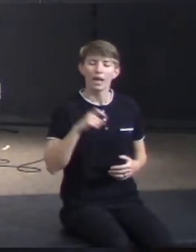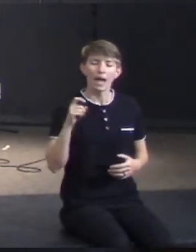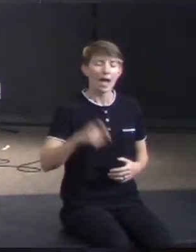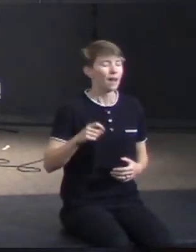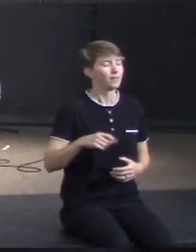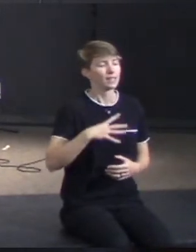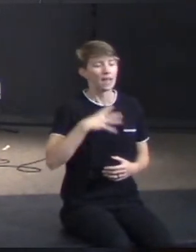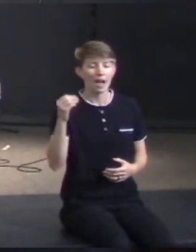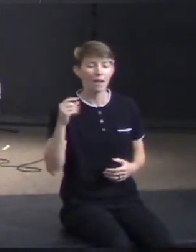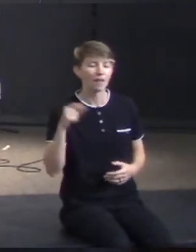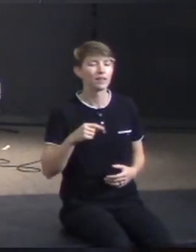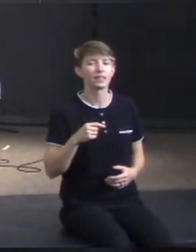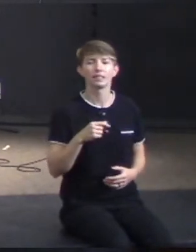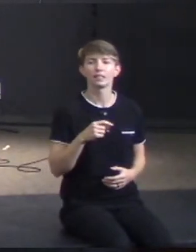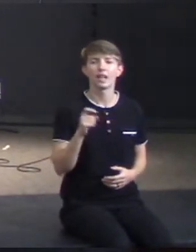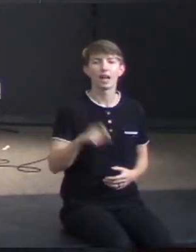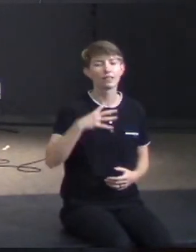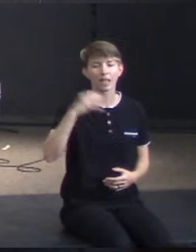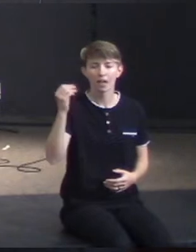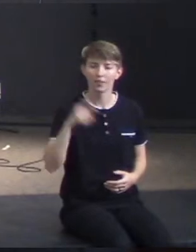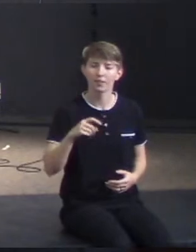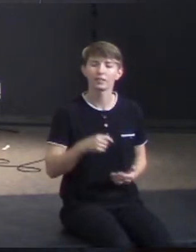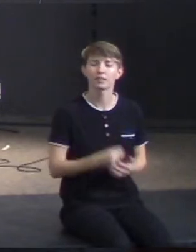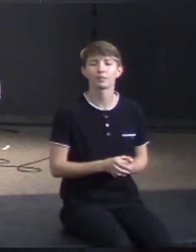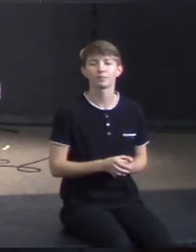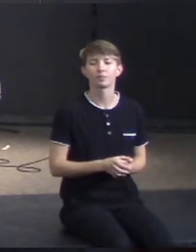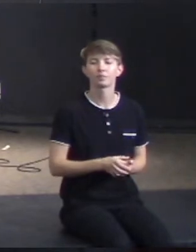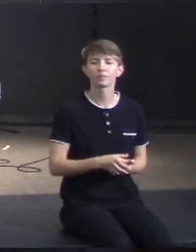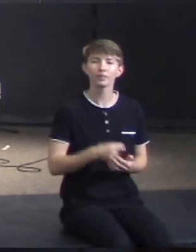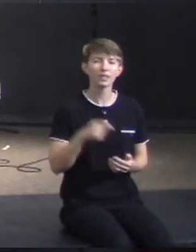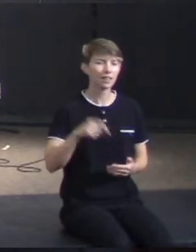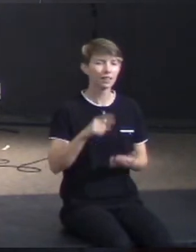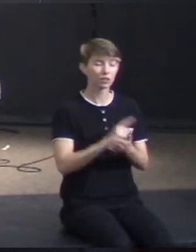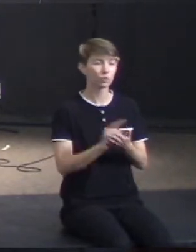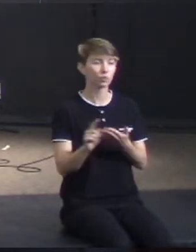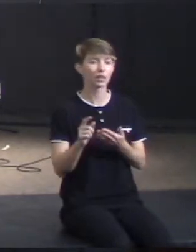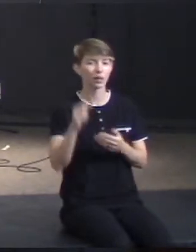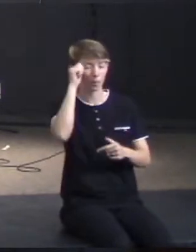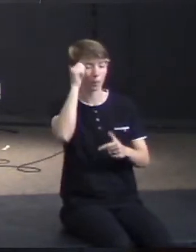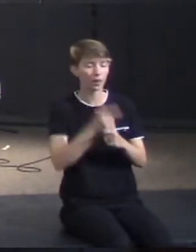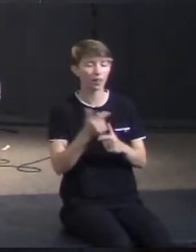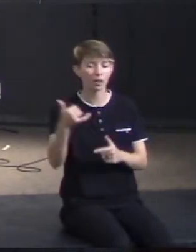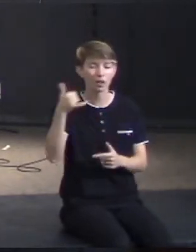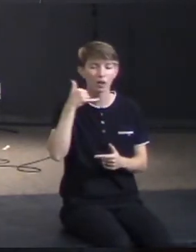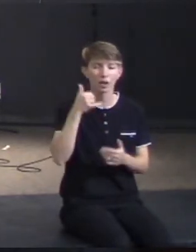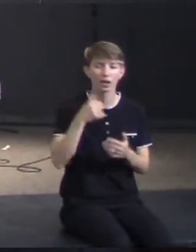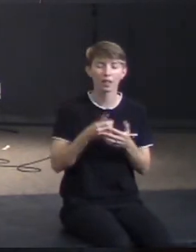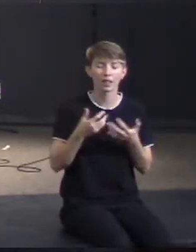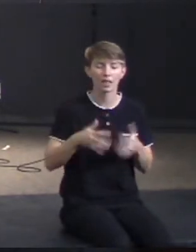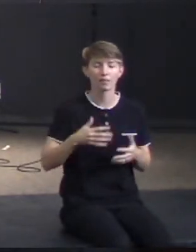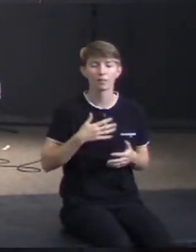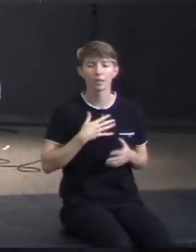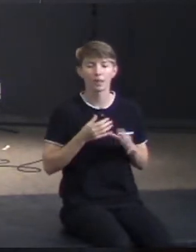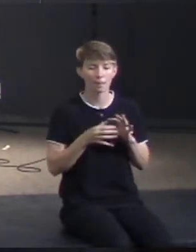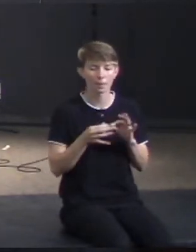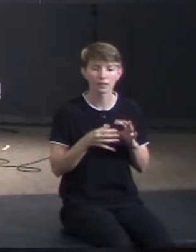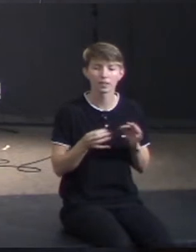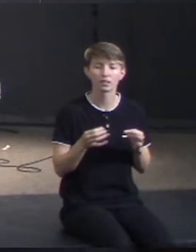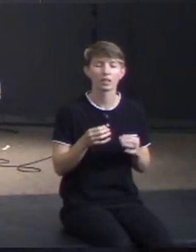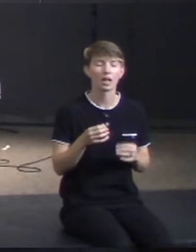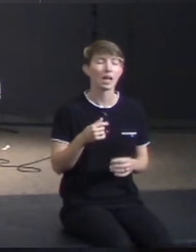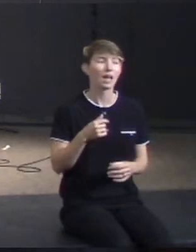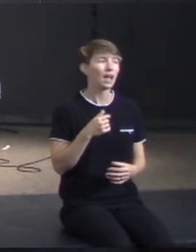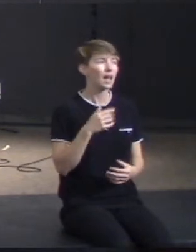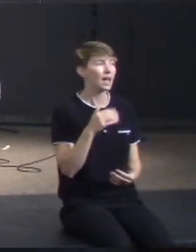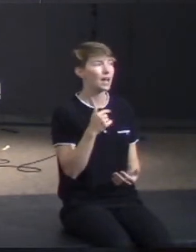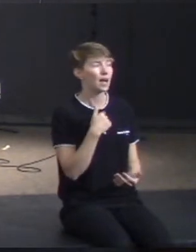this. I mean, I heard this from a brother just this week. He called and left me a voicemail, one of the most troubling voicemails I've had here. Hey, bro,